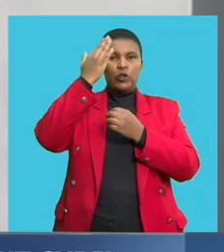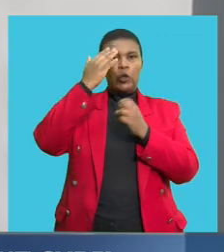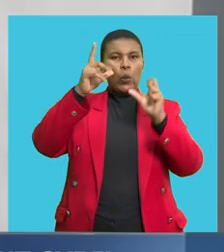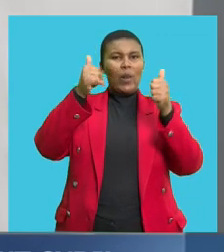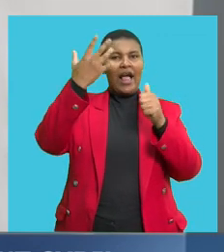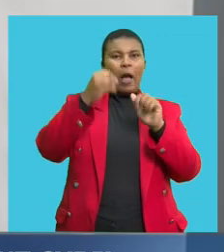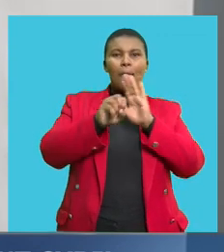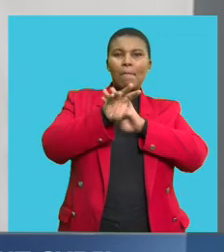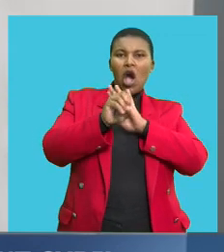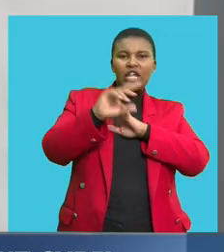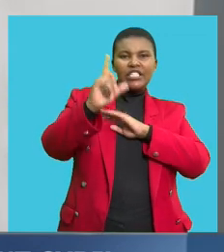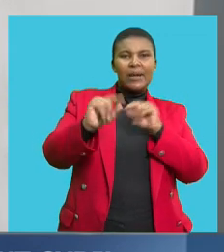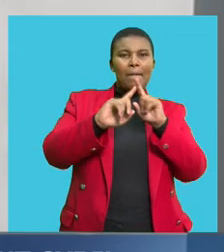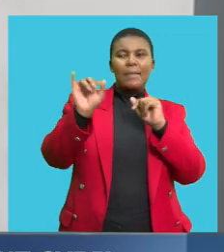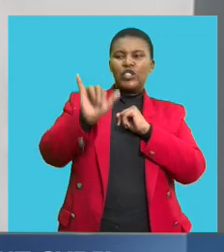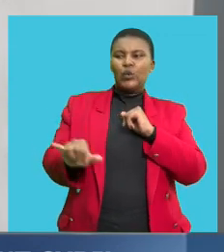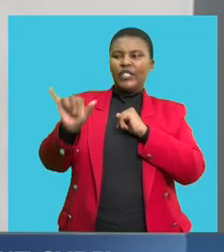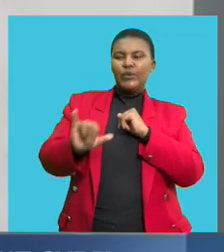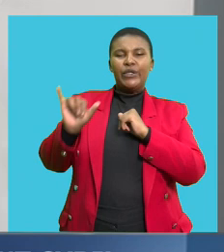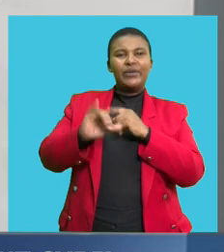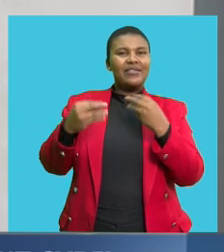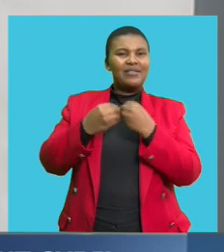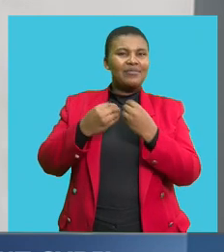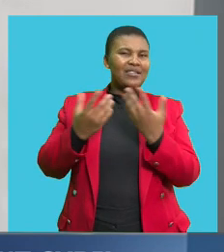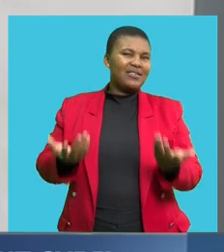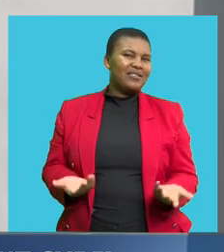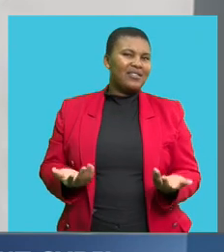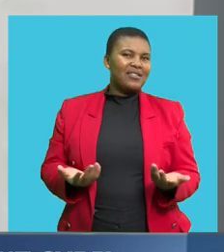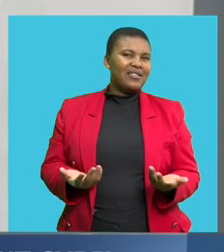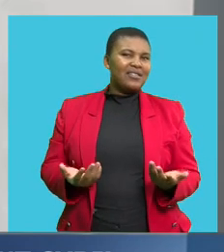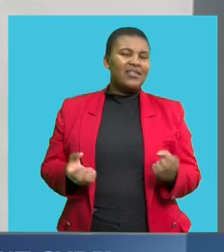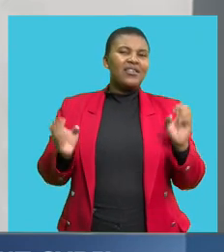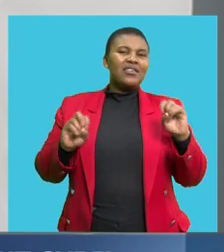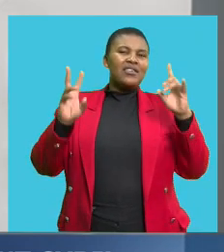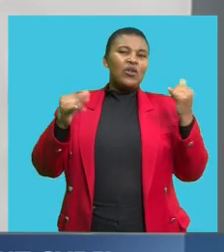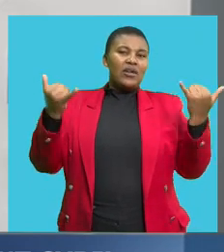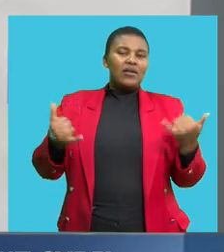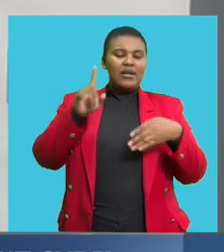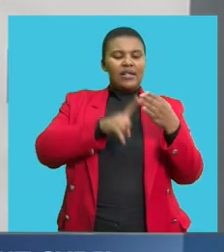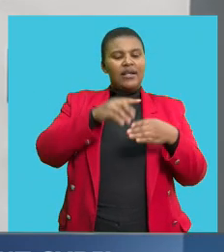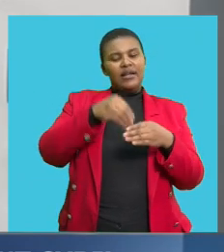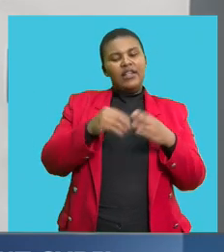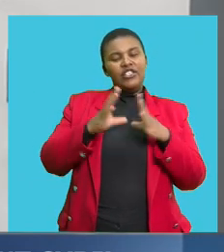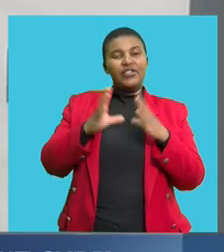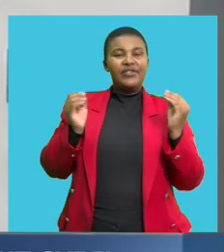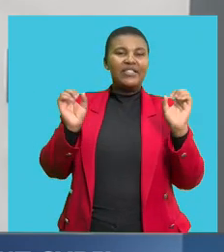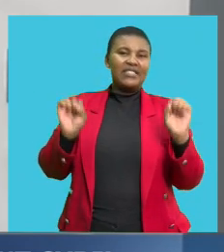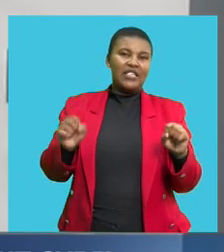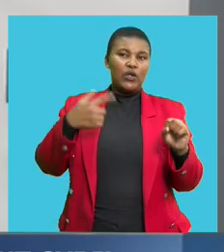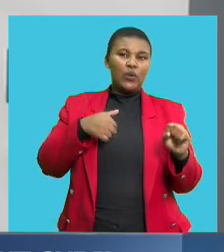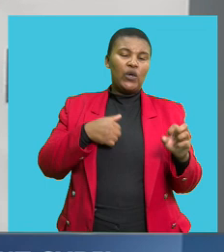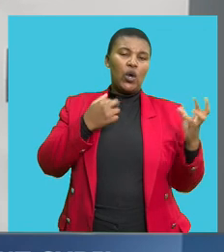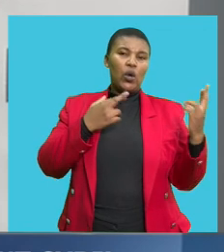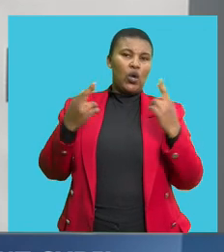market is cheap and just waiting for a catalyst. So now that the elections are out of the way, we can only hope that